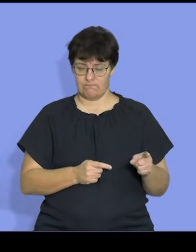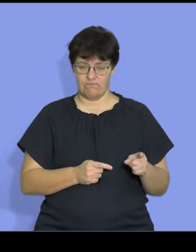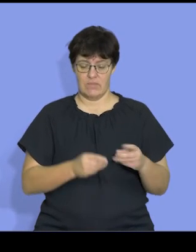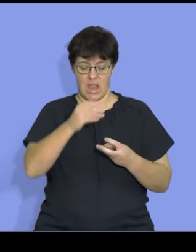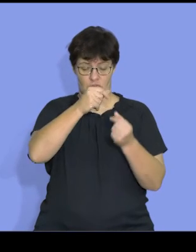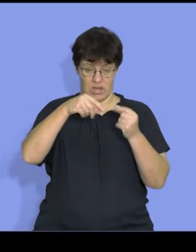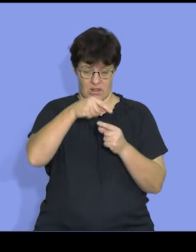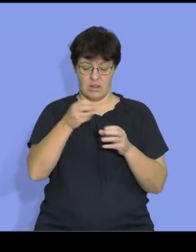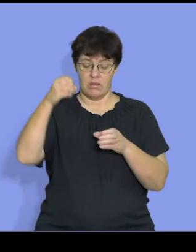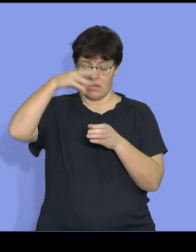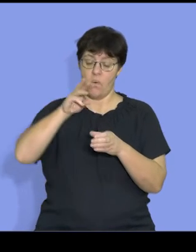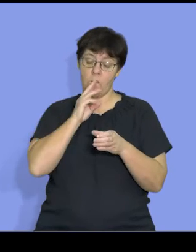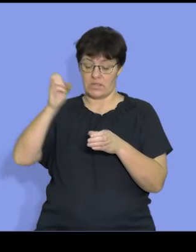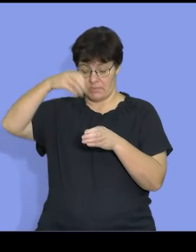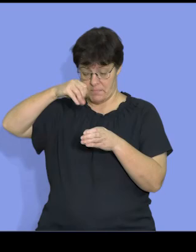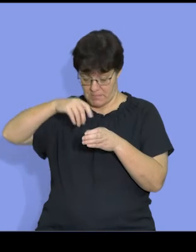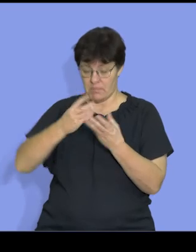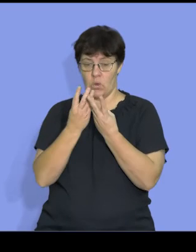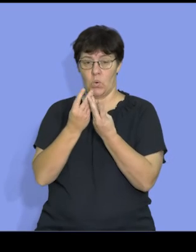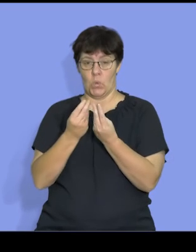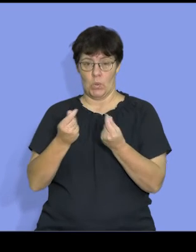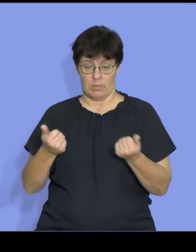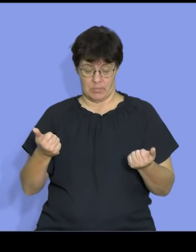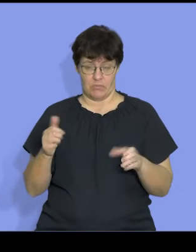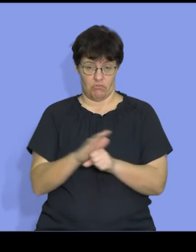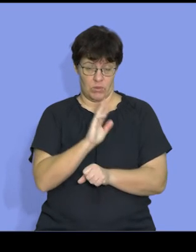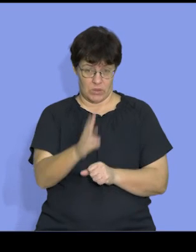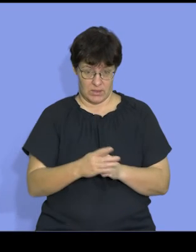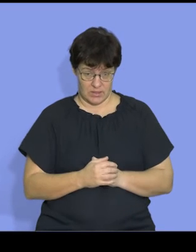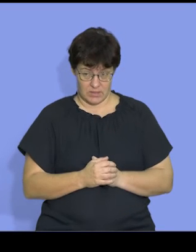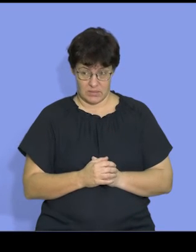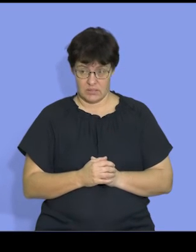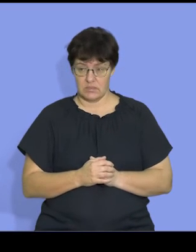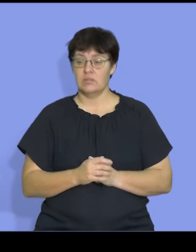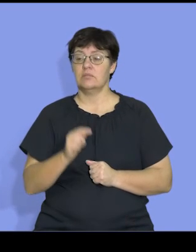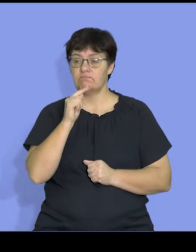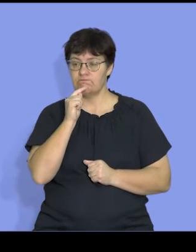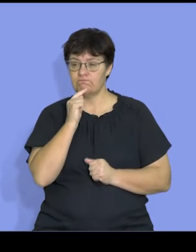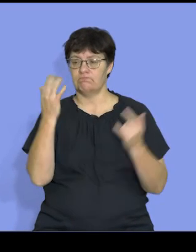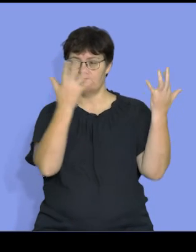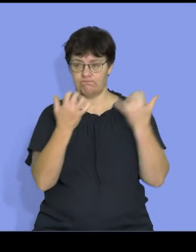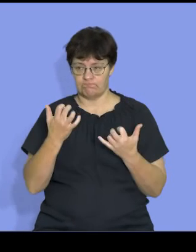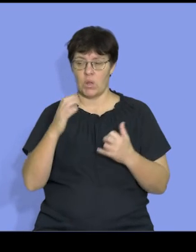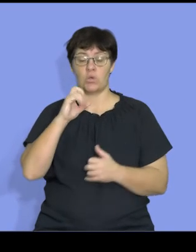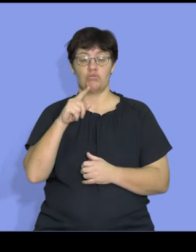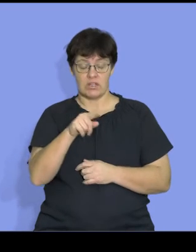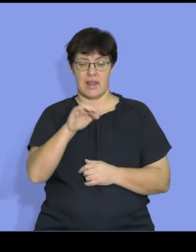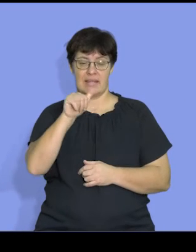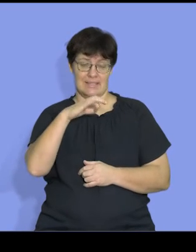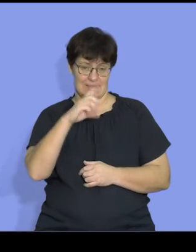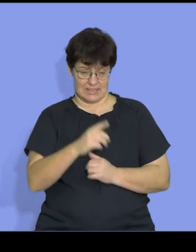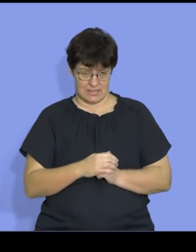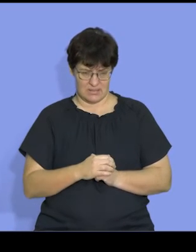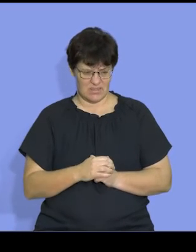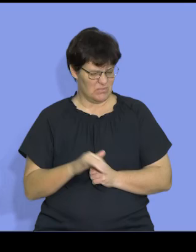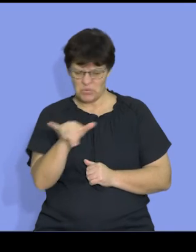dissolve completely in water in that given volume. So the question says, calculate the concentration of the acid. Now, which acid are we